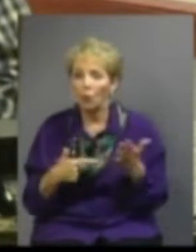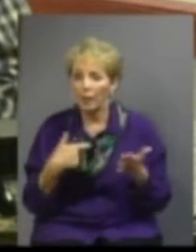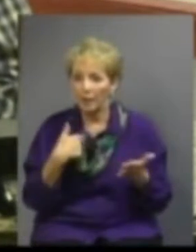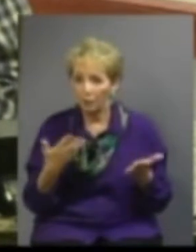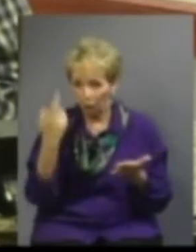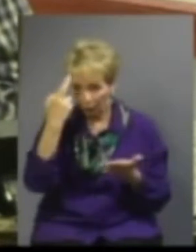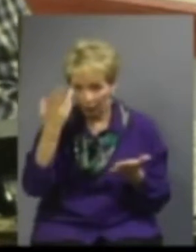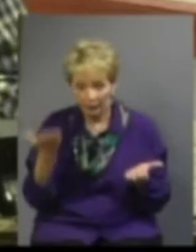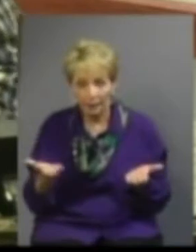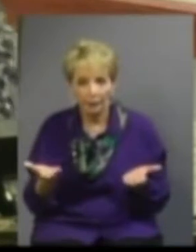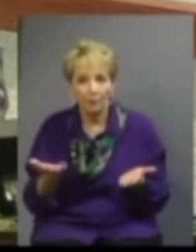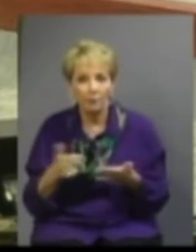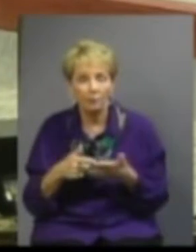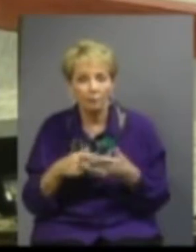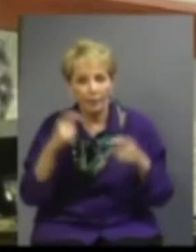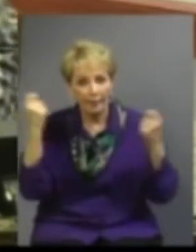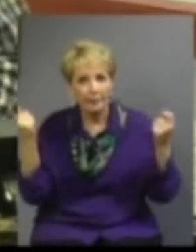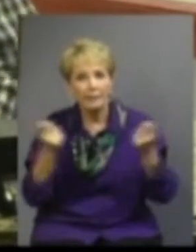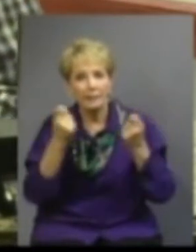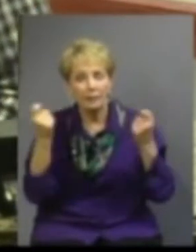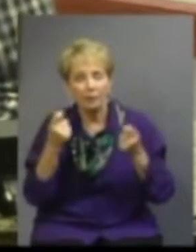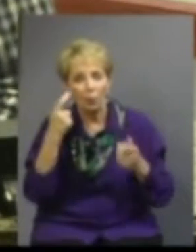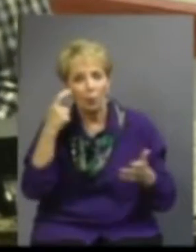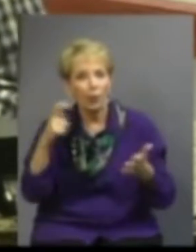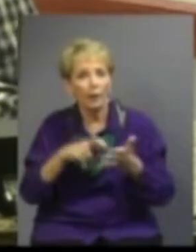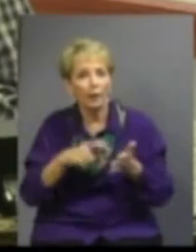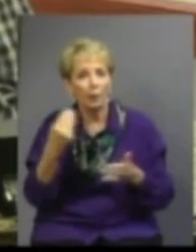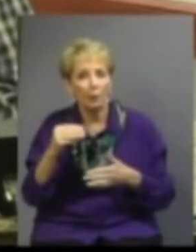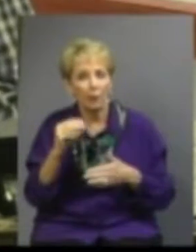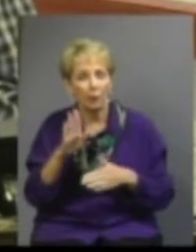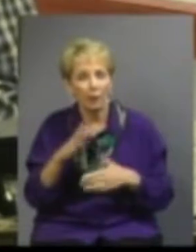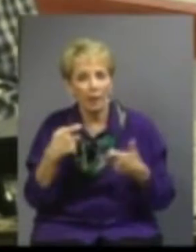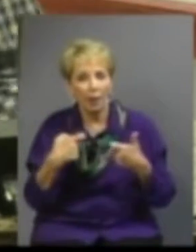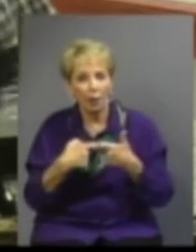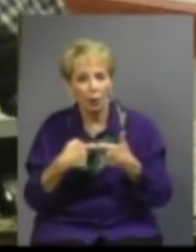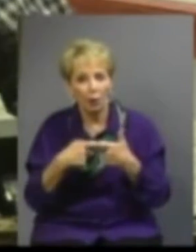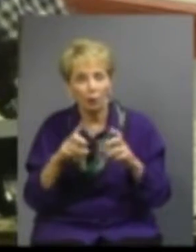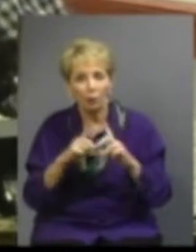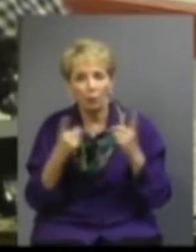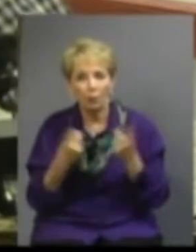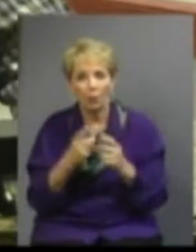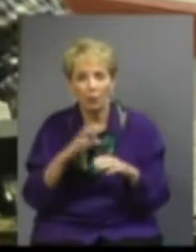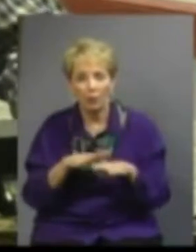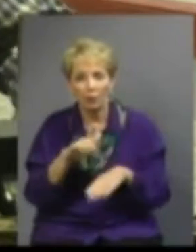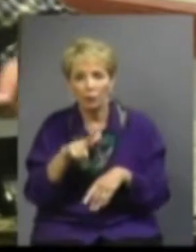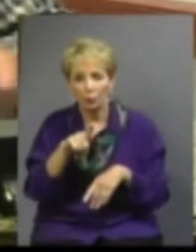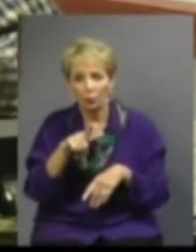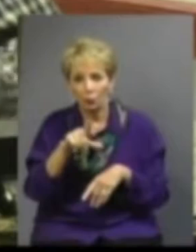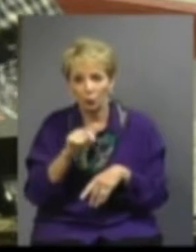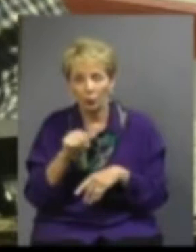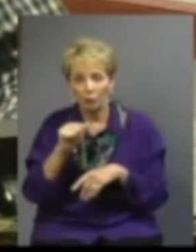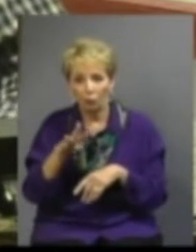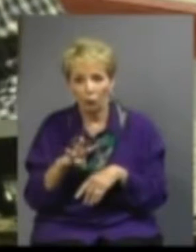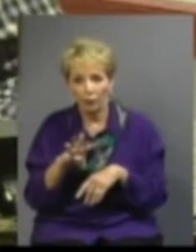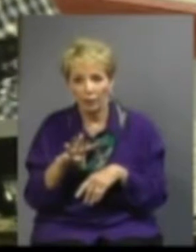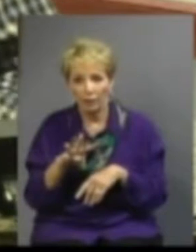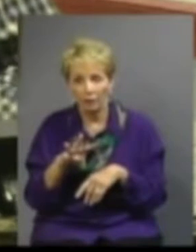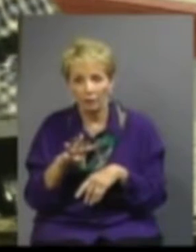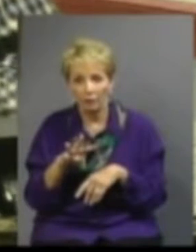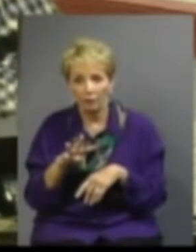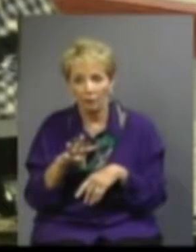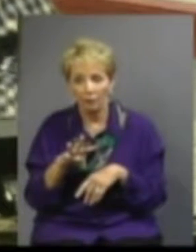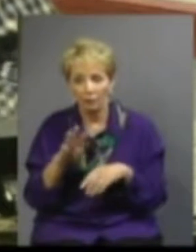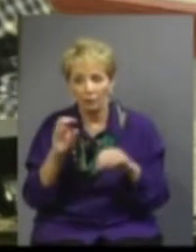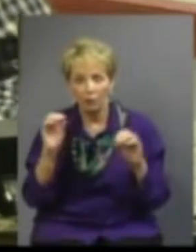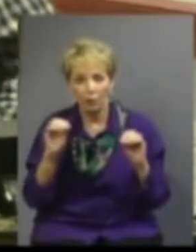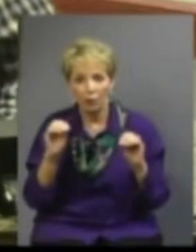is to celebrate and recognize Morganton and their elected department on their 2014 No Lost Time